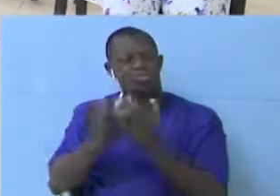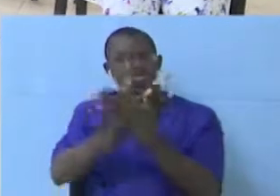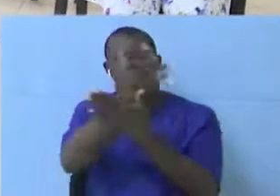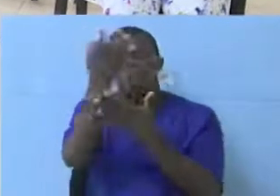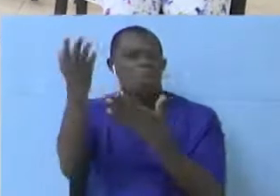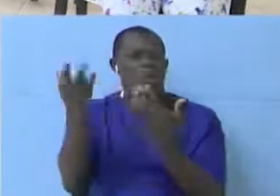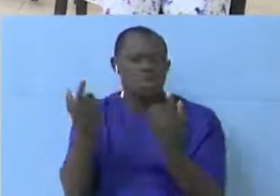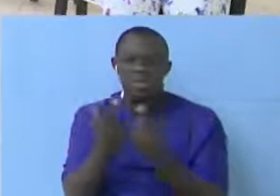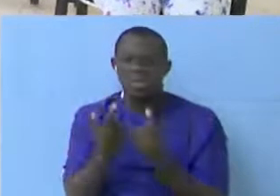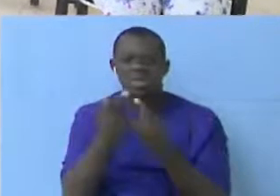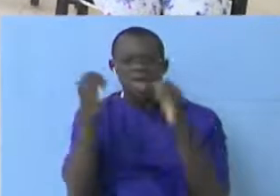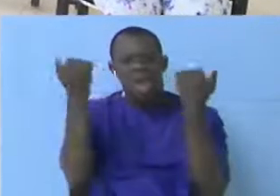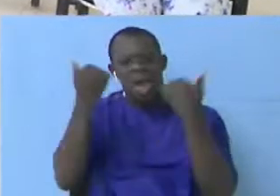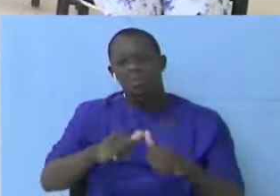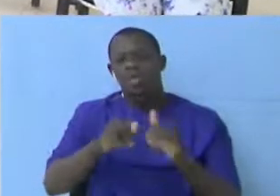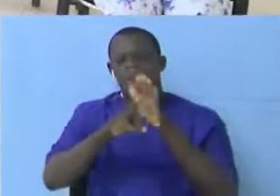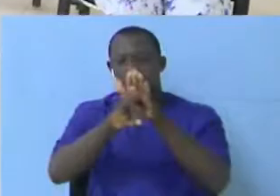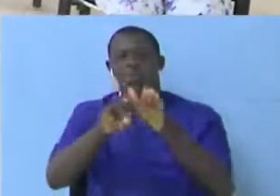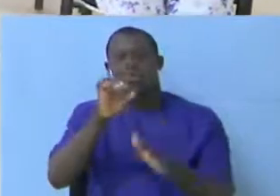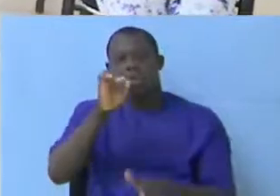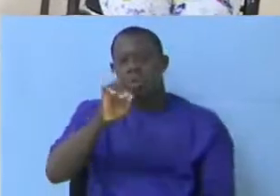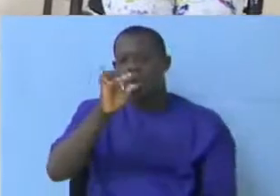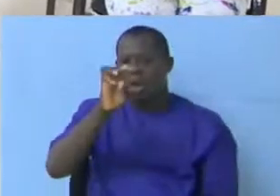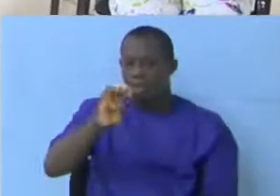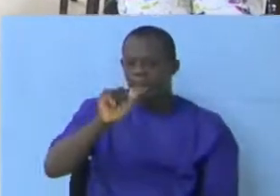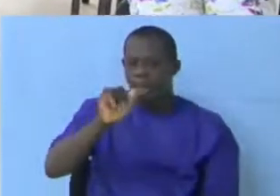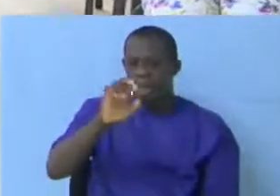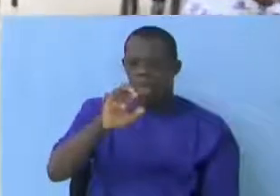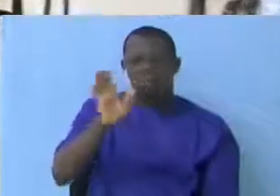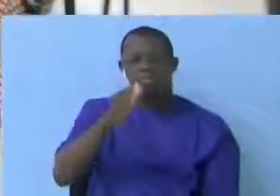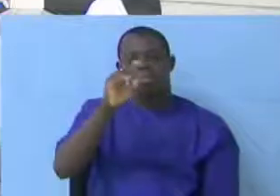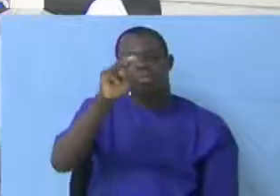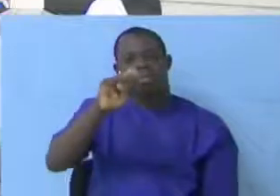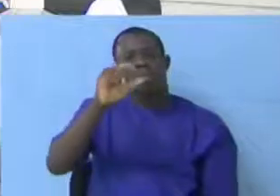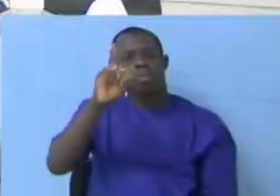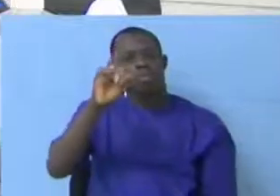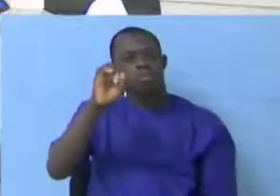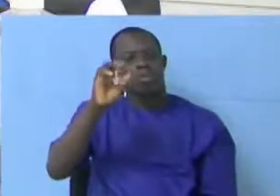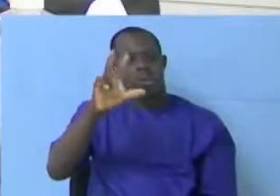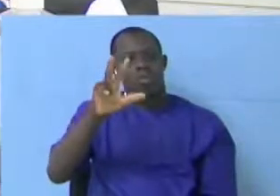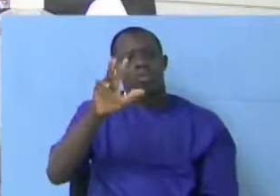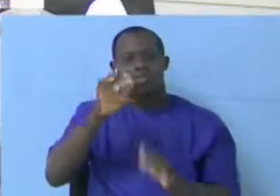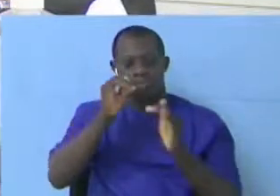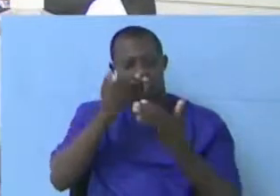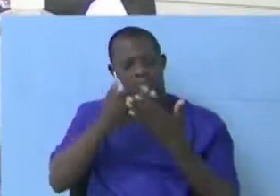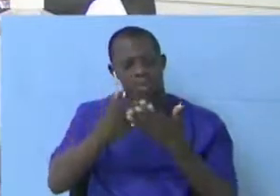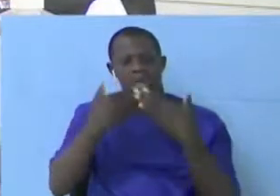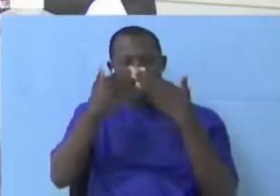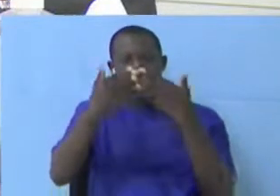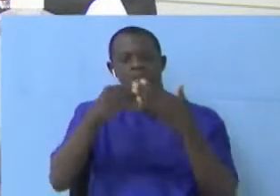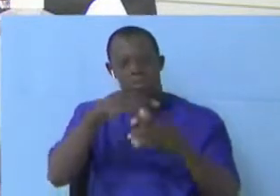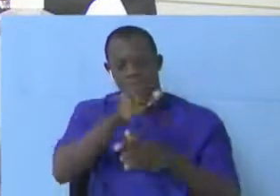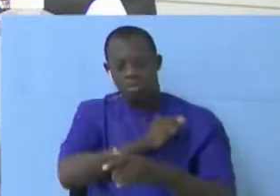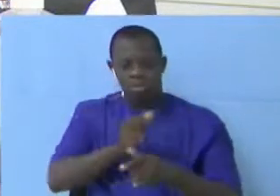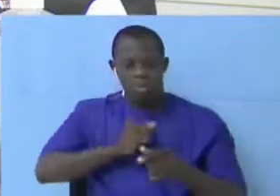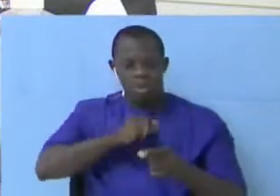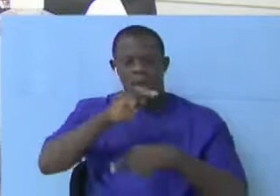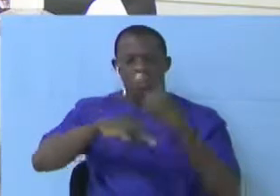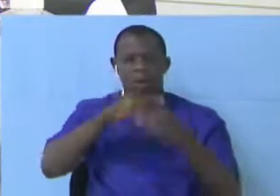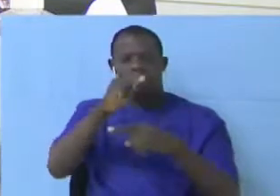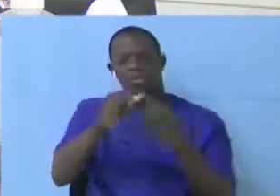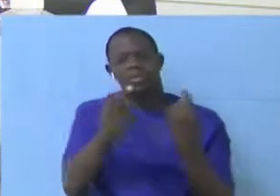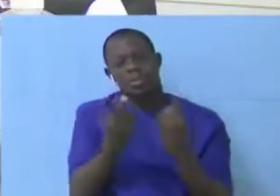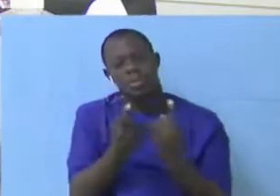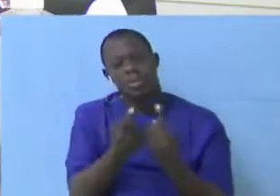for instance, Omar Ndao. Could you tell us about it? Mura ke samba NIA ke sindije luwanta iya kan o mu kula me ya